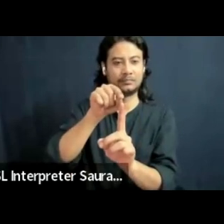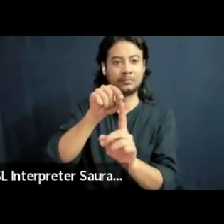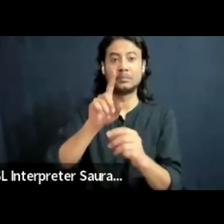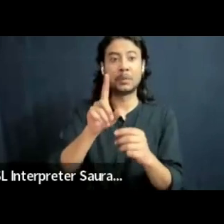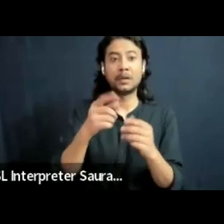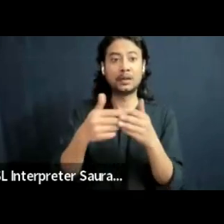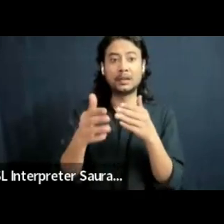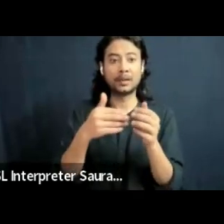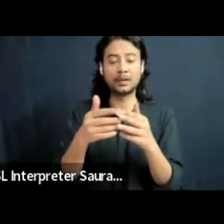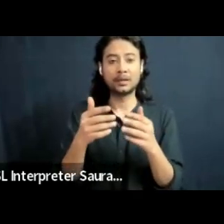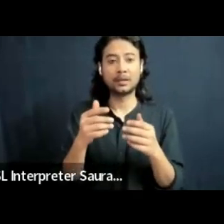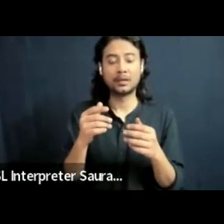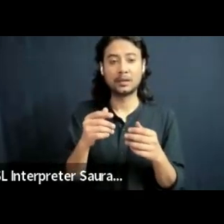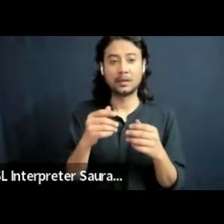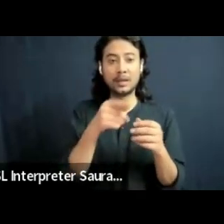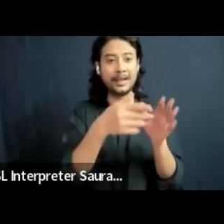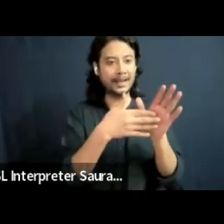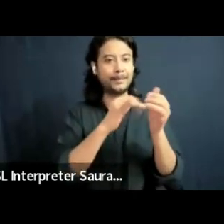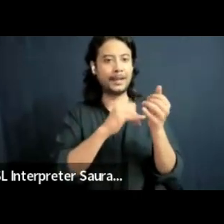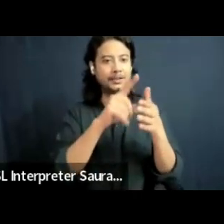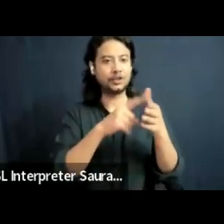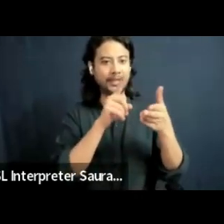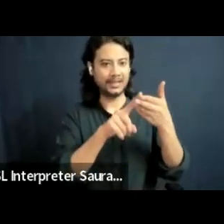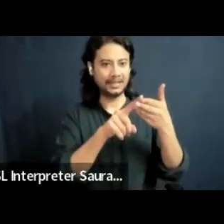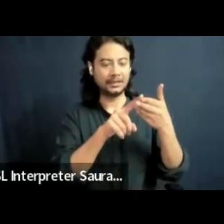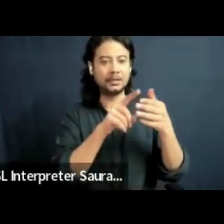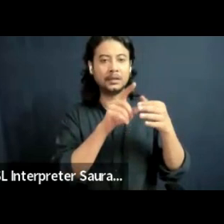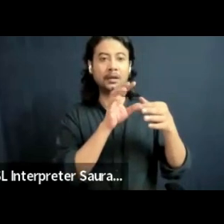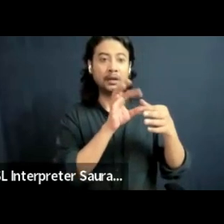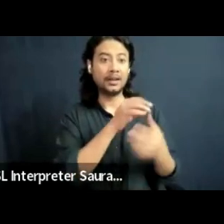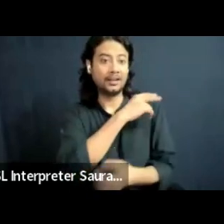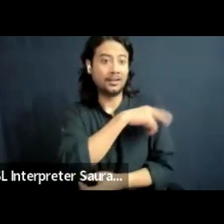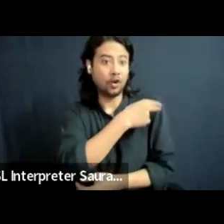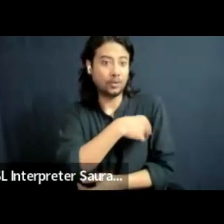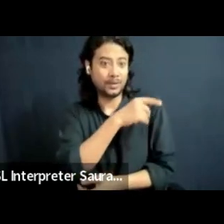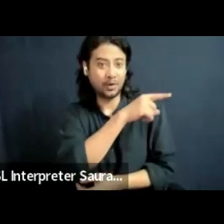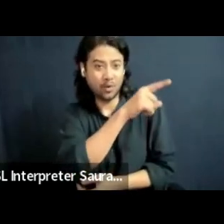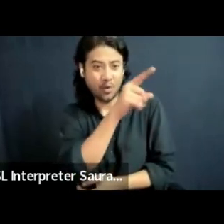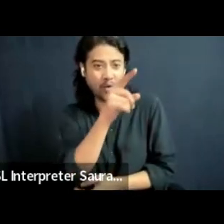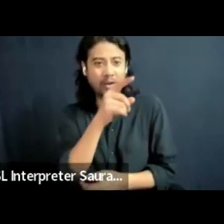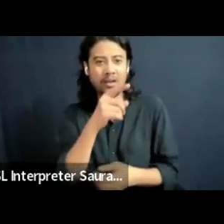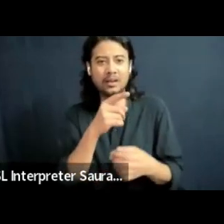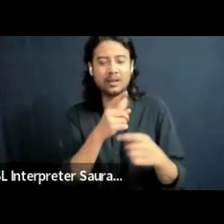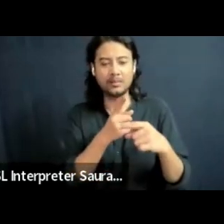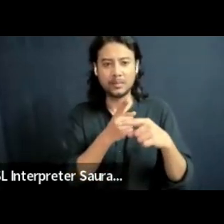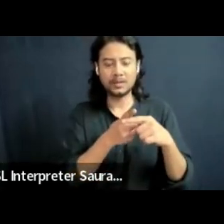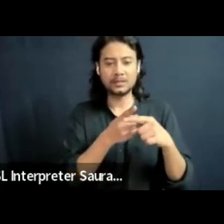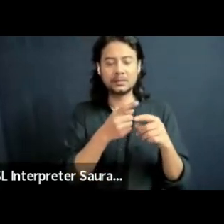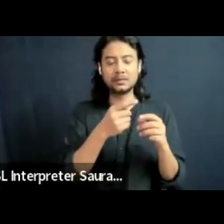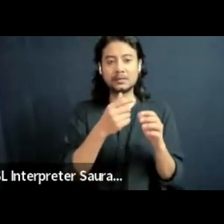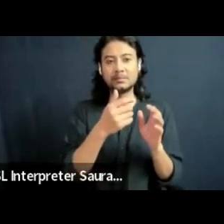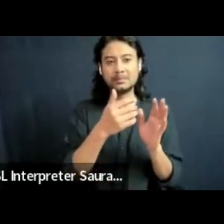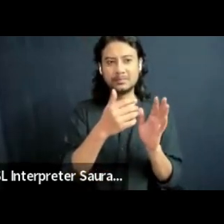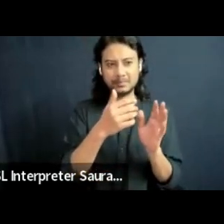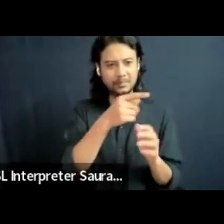ministry being the nodal ministry. And we see today now more and more other ministries which earlier did